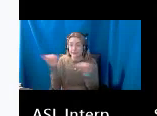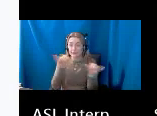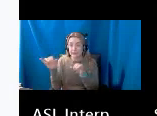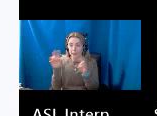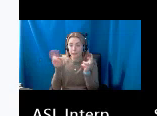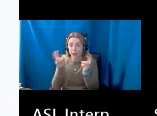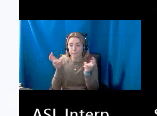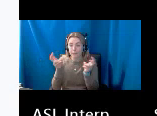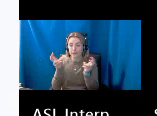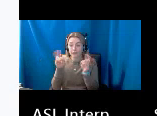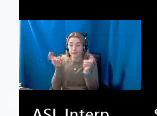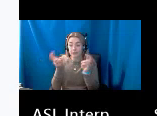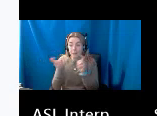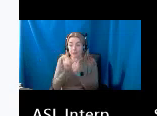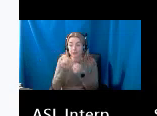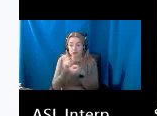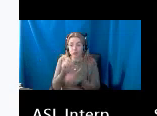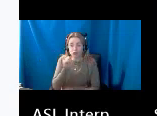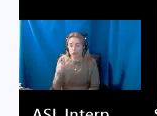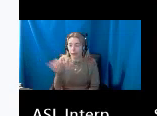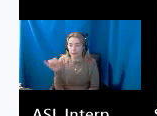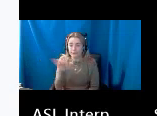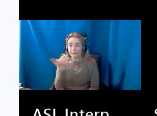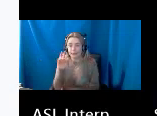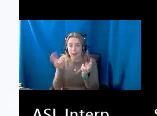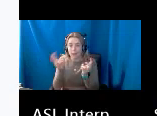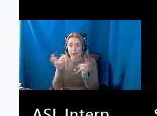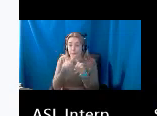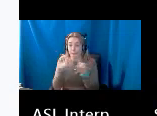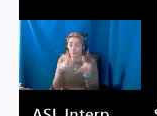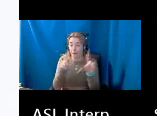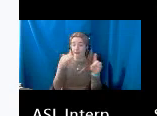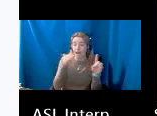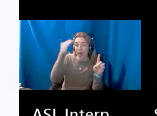changing. But notice my different headings.